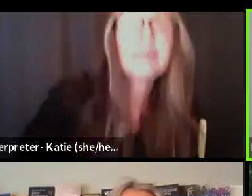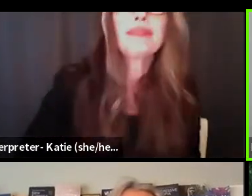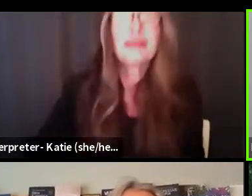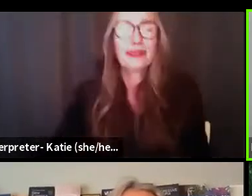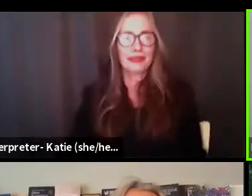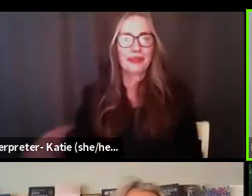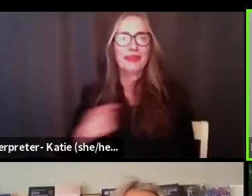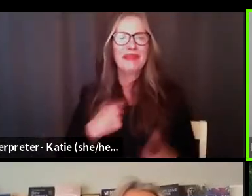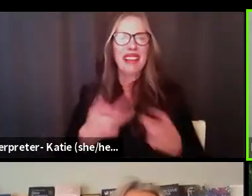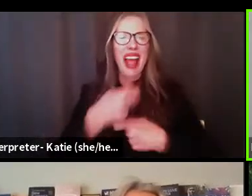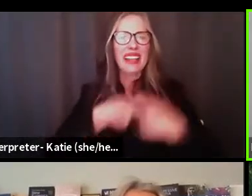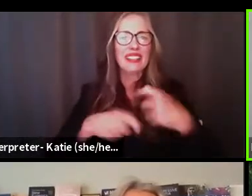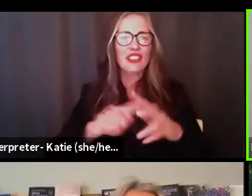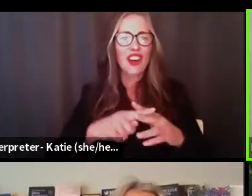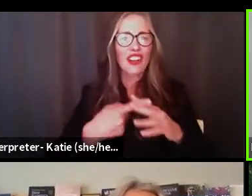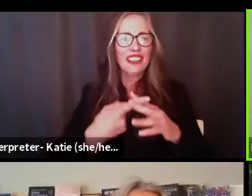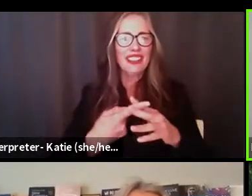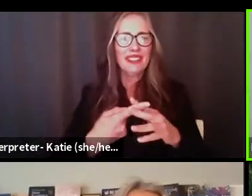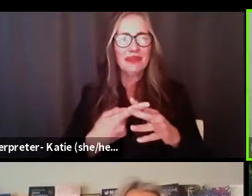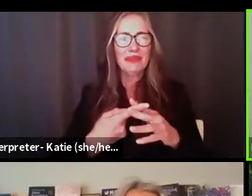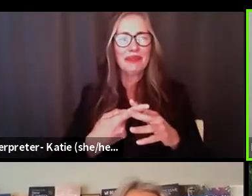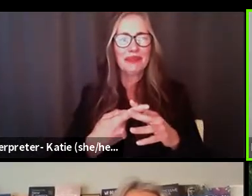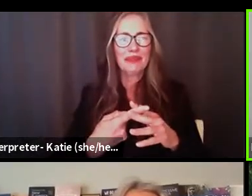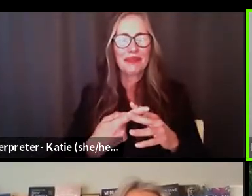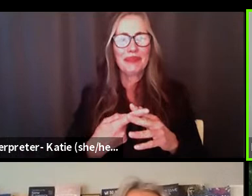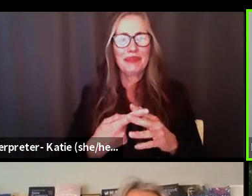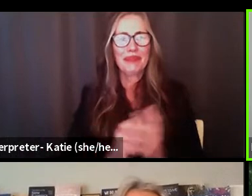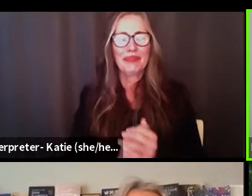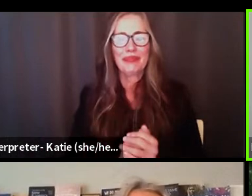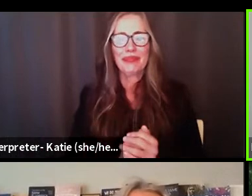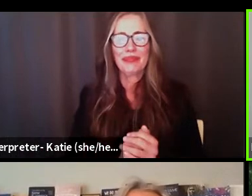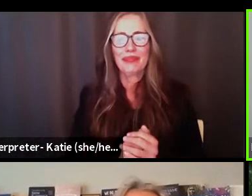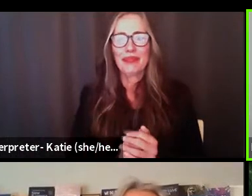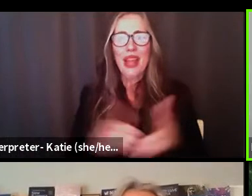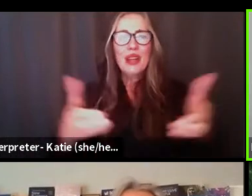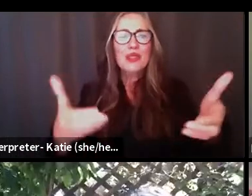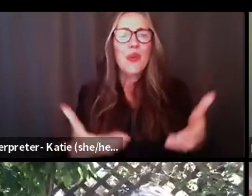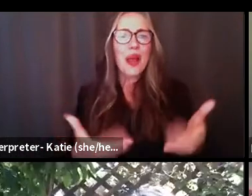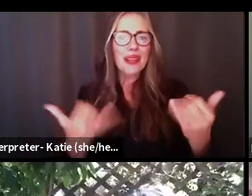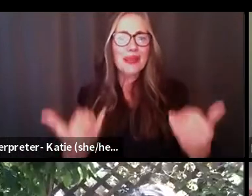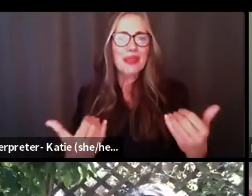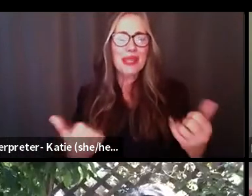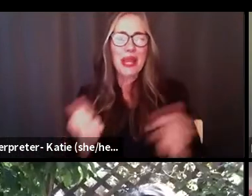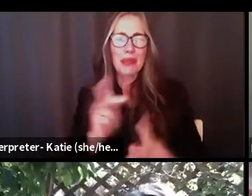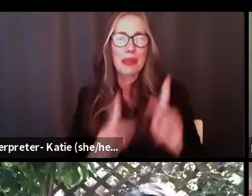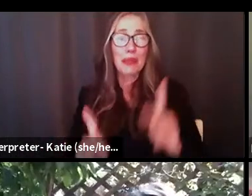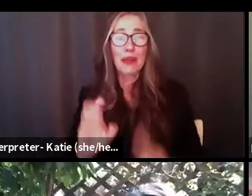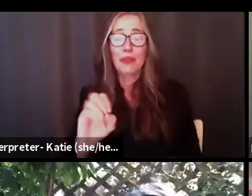on eugenics in california and the world so a couple of housekeeping